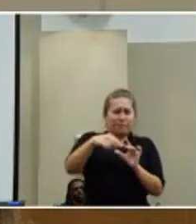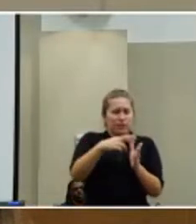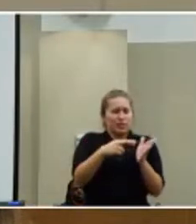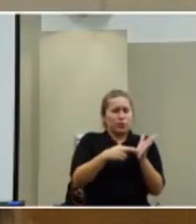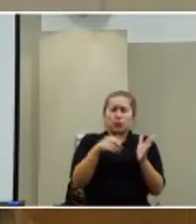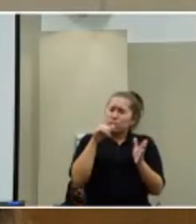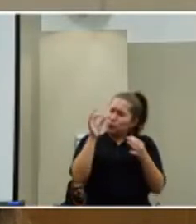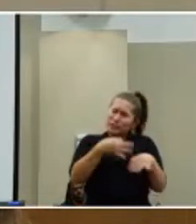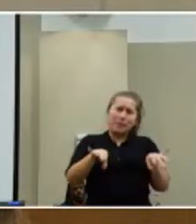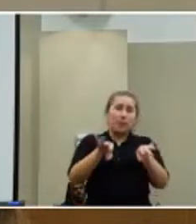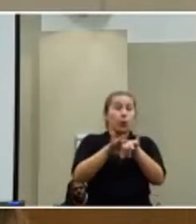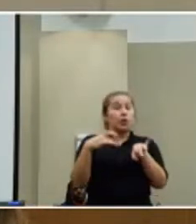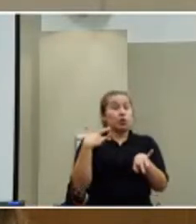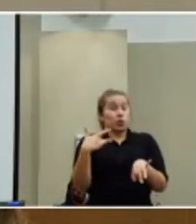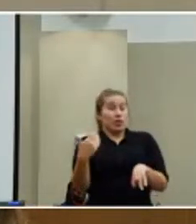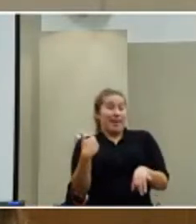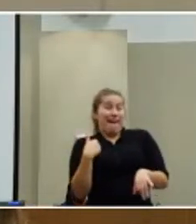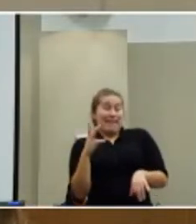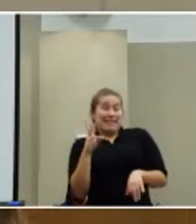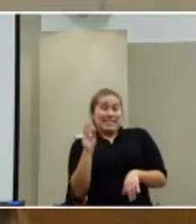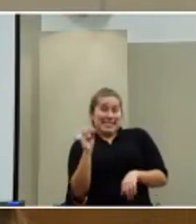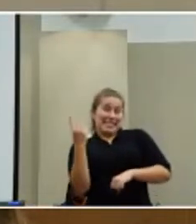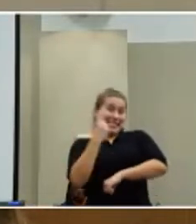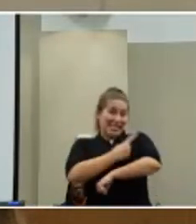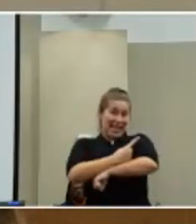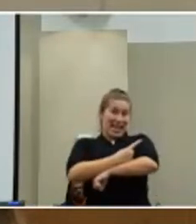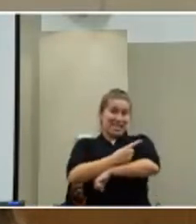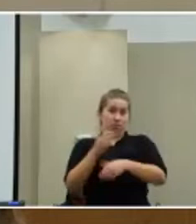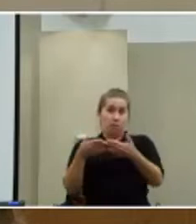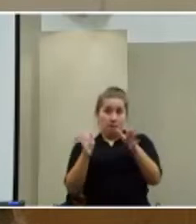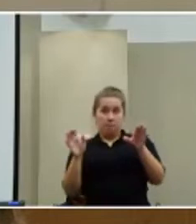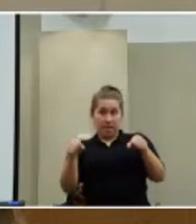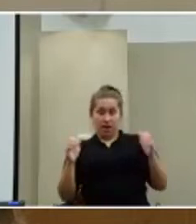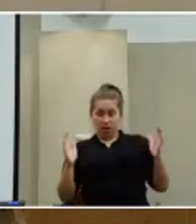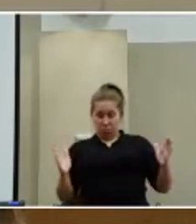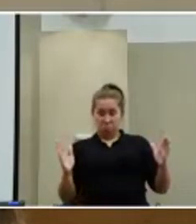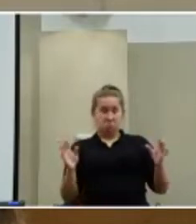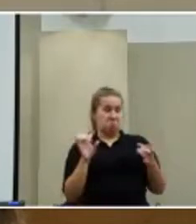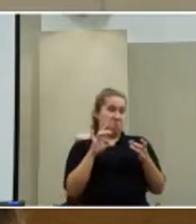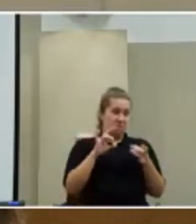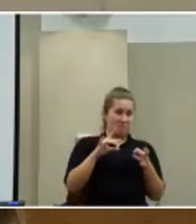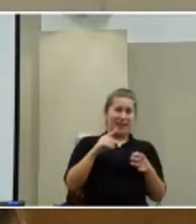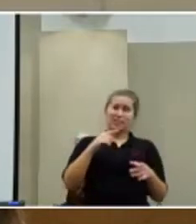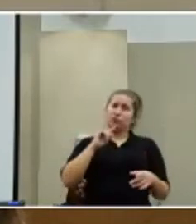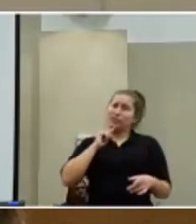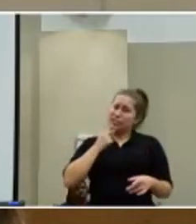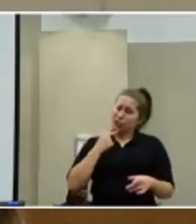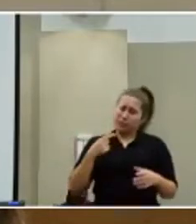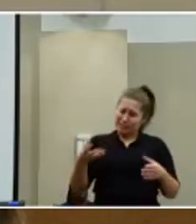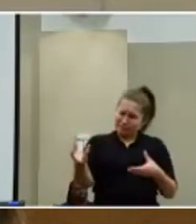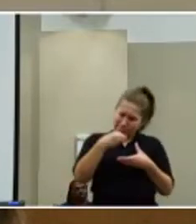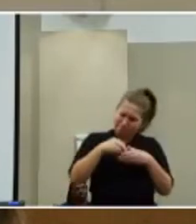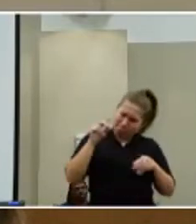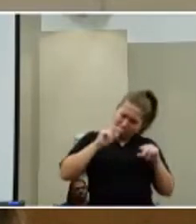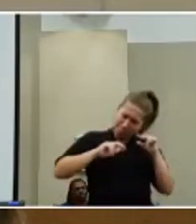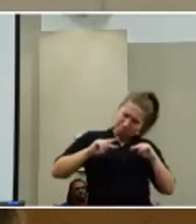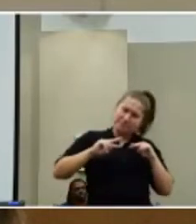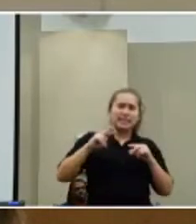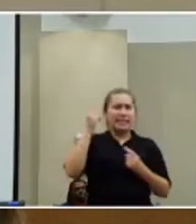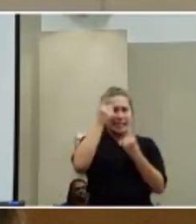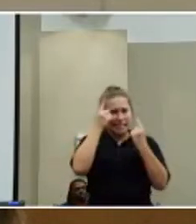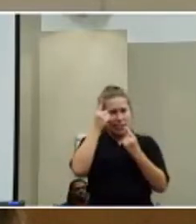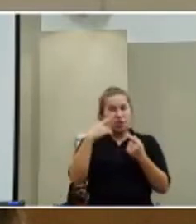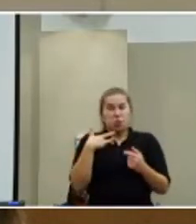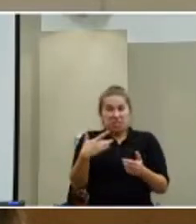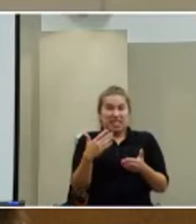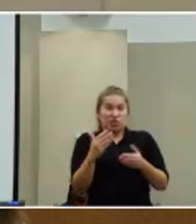usually are 60 days within which the public has to comment, and we take seriously the comments. We often revise our